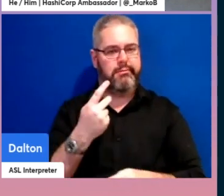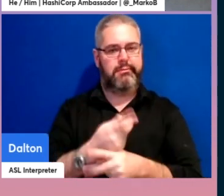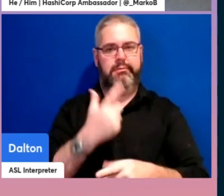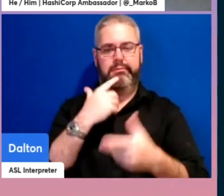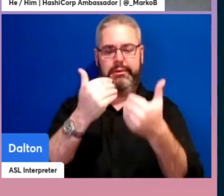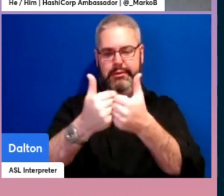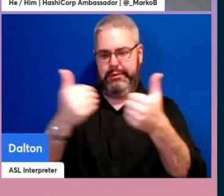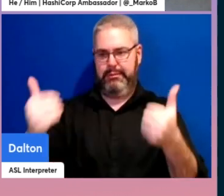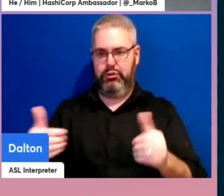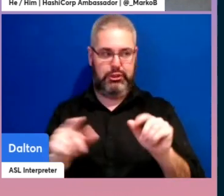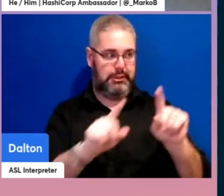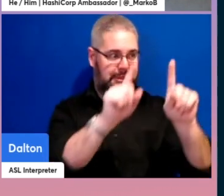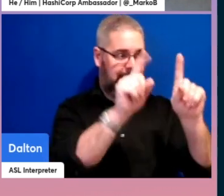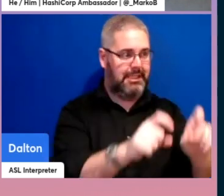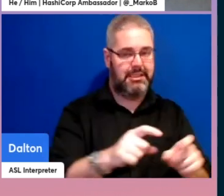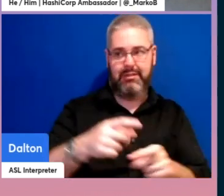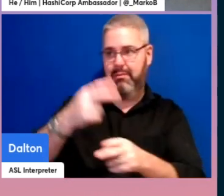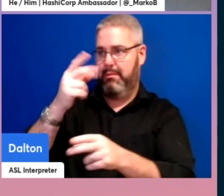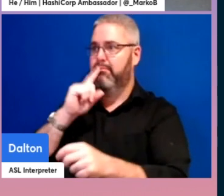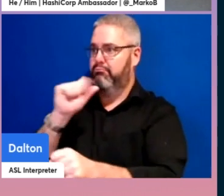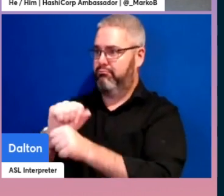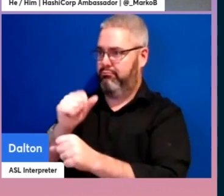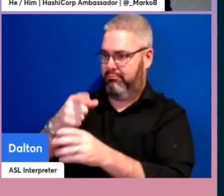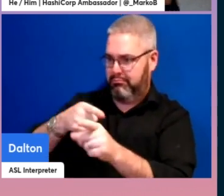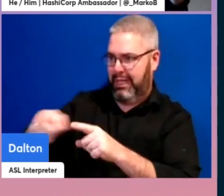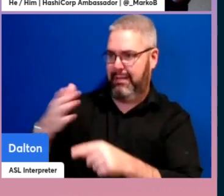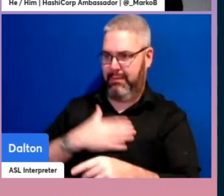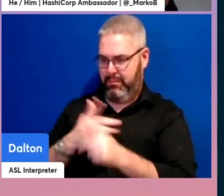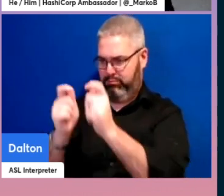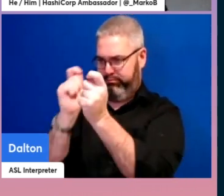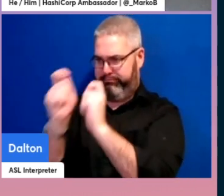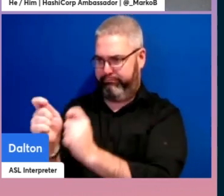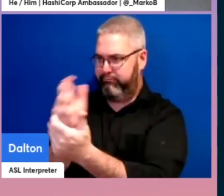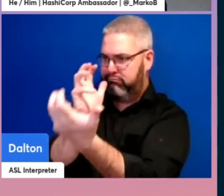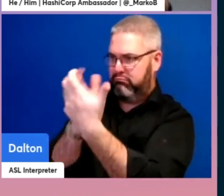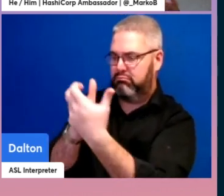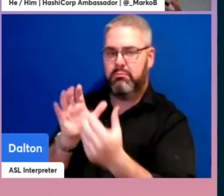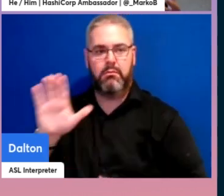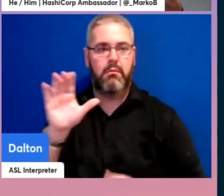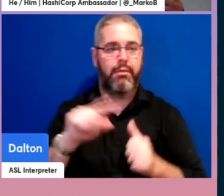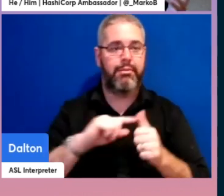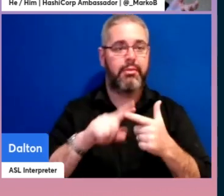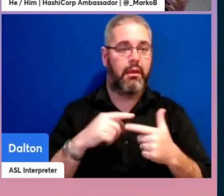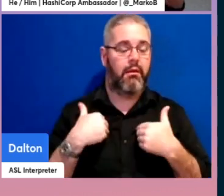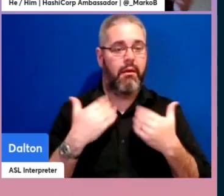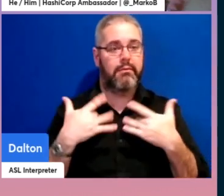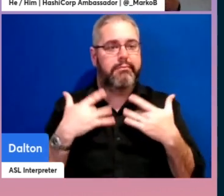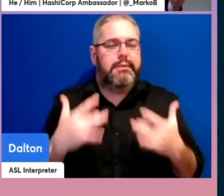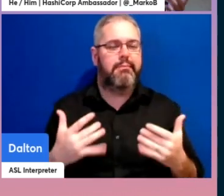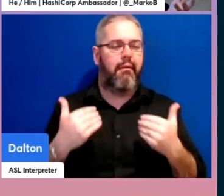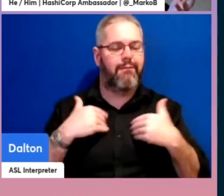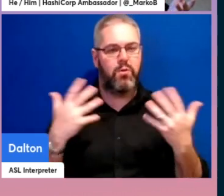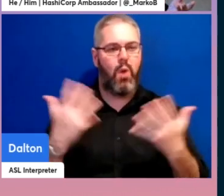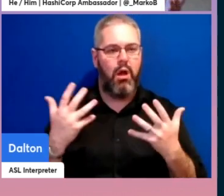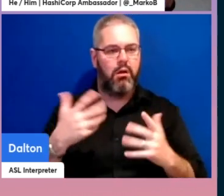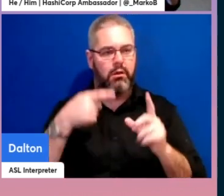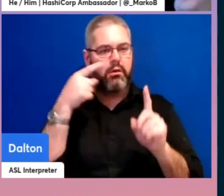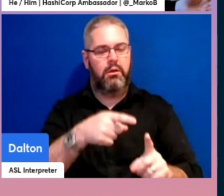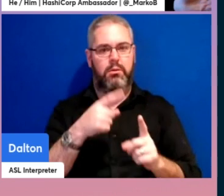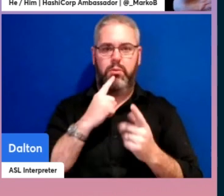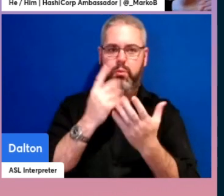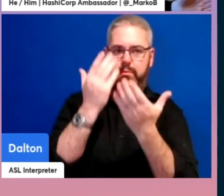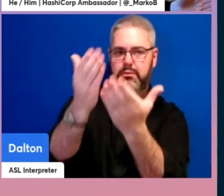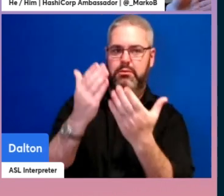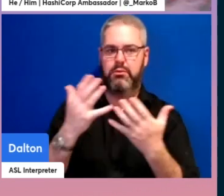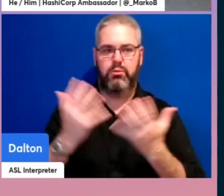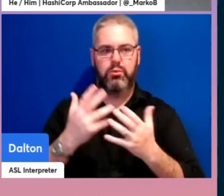tests from the main configuration. And then usually you can actually have, the recommendation is